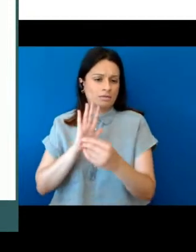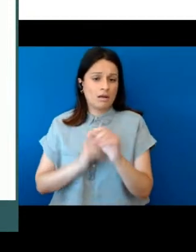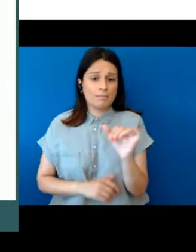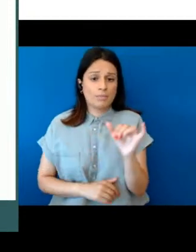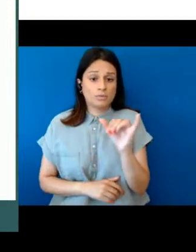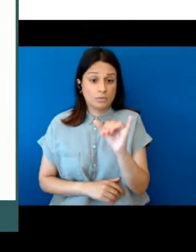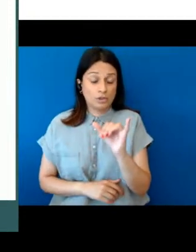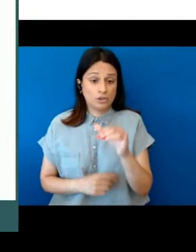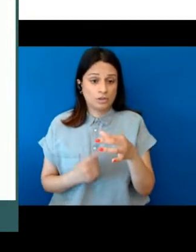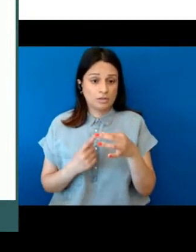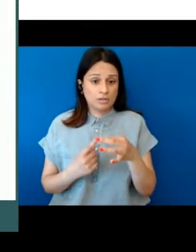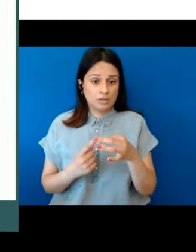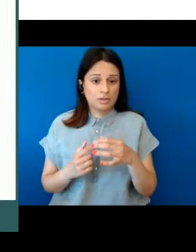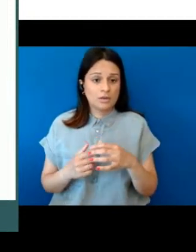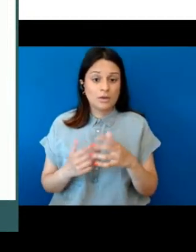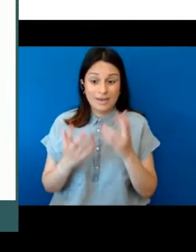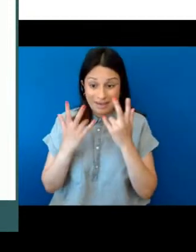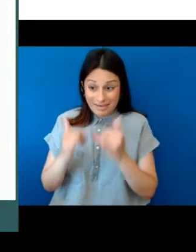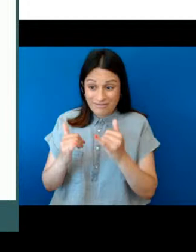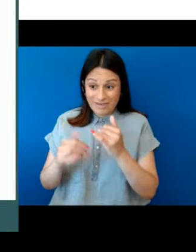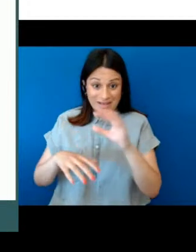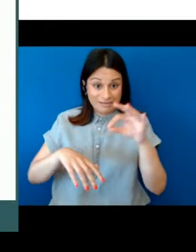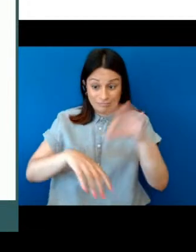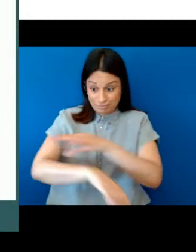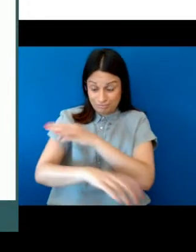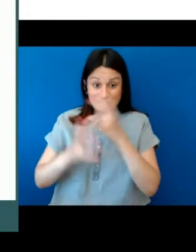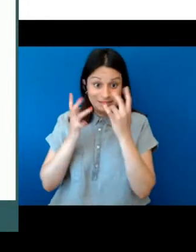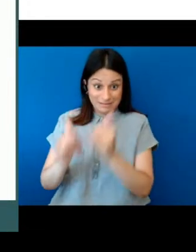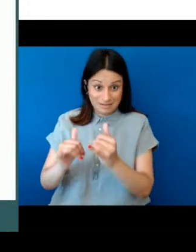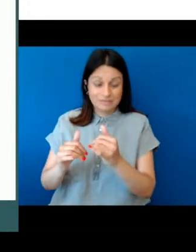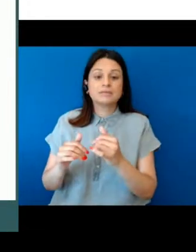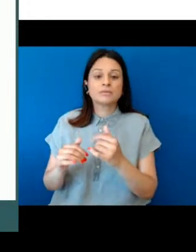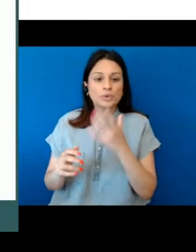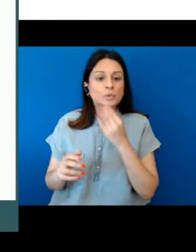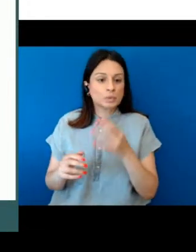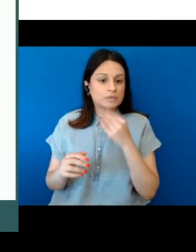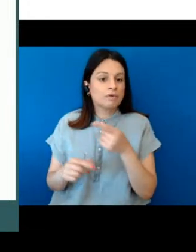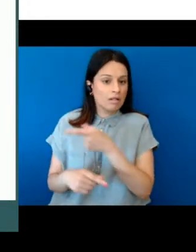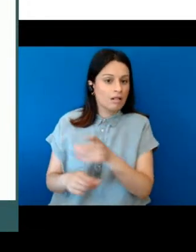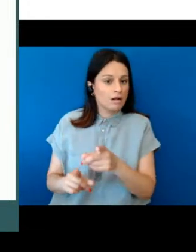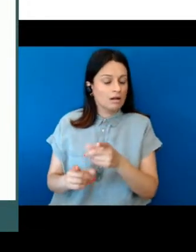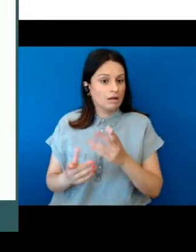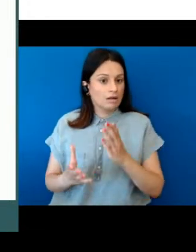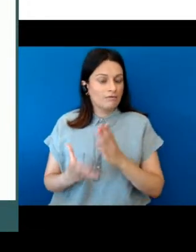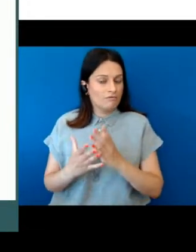performing allergy testing would be really useful and really informative.